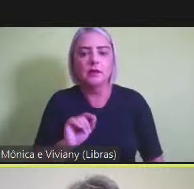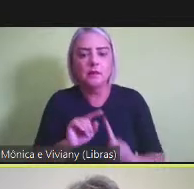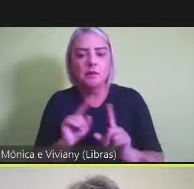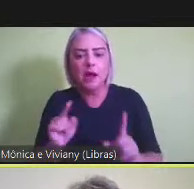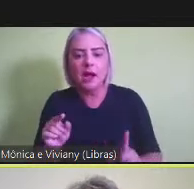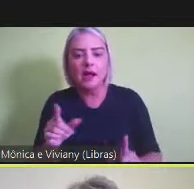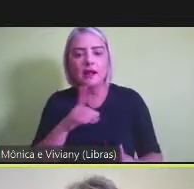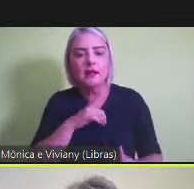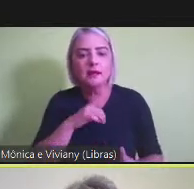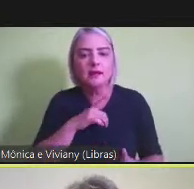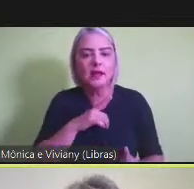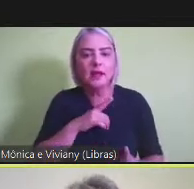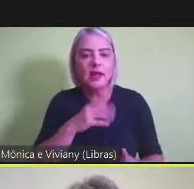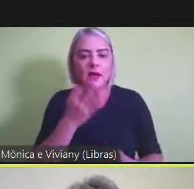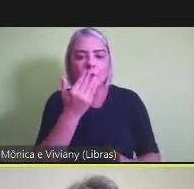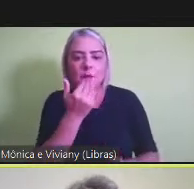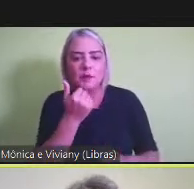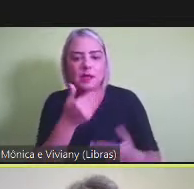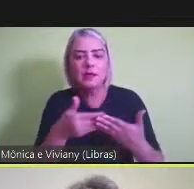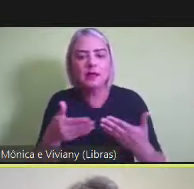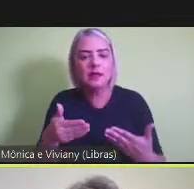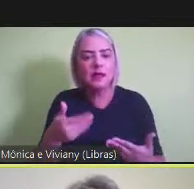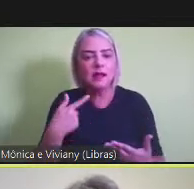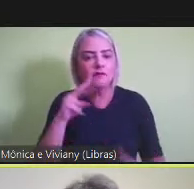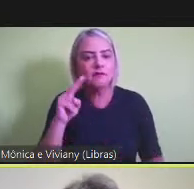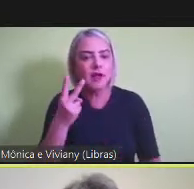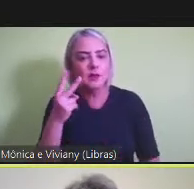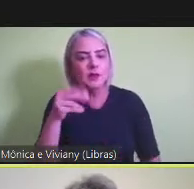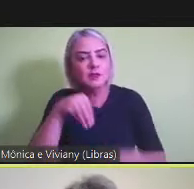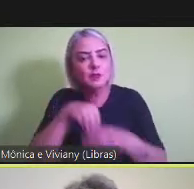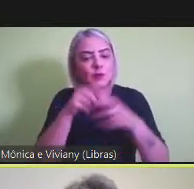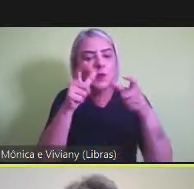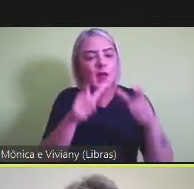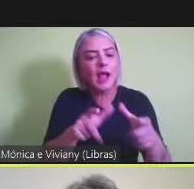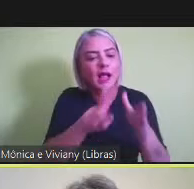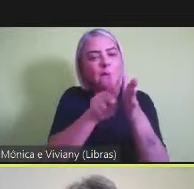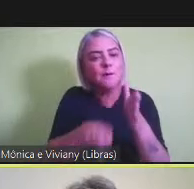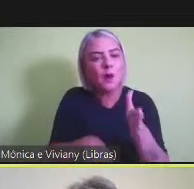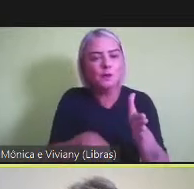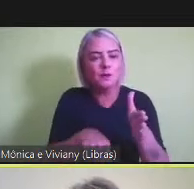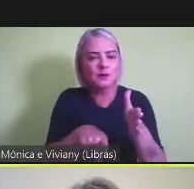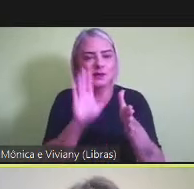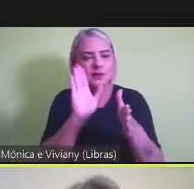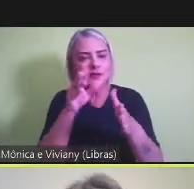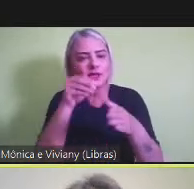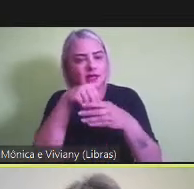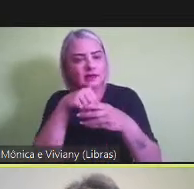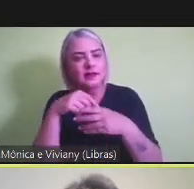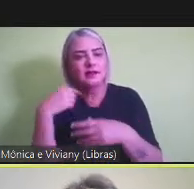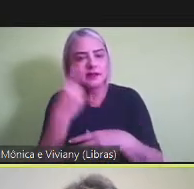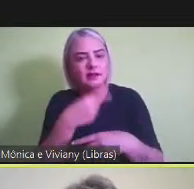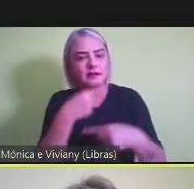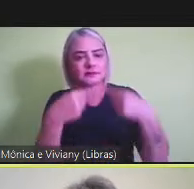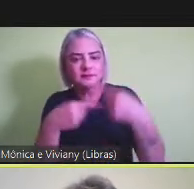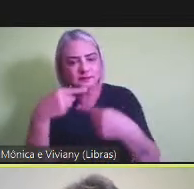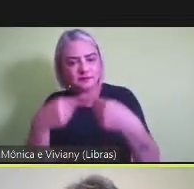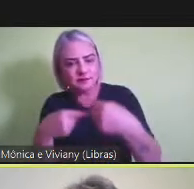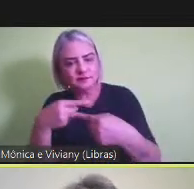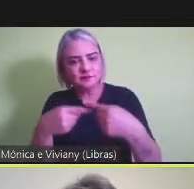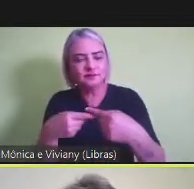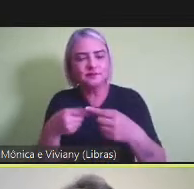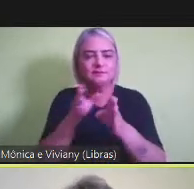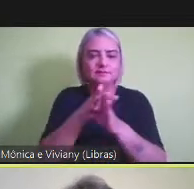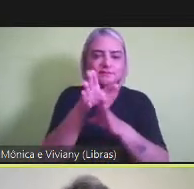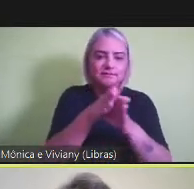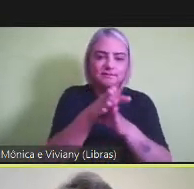a very common dish in the northern region. And that's something that we value. So this is